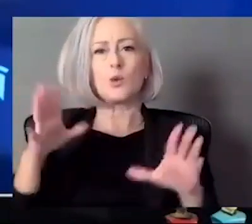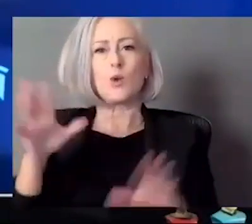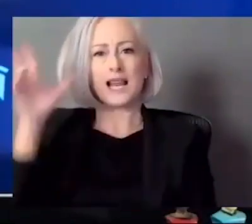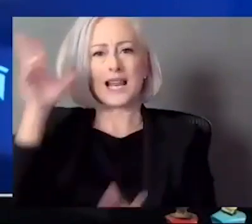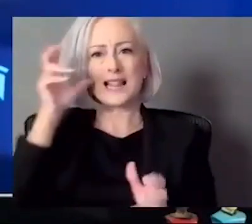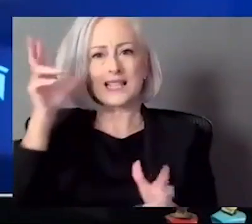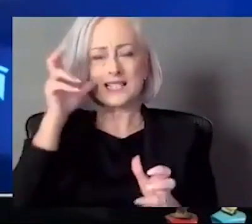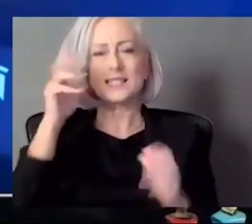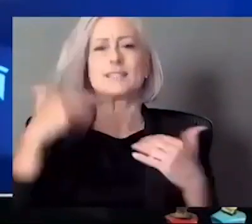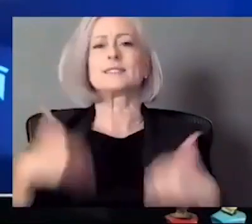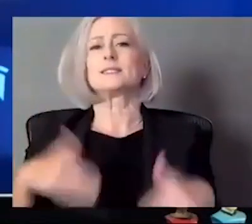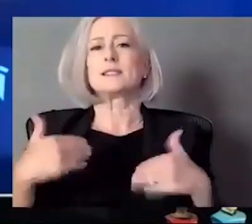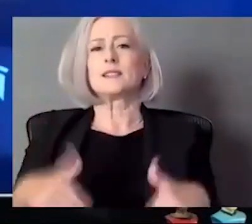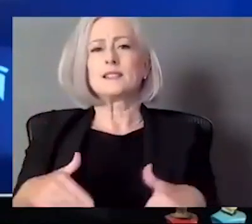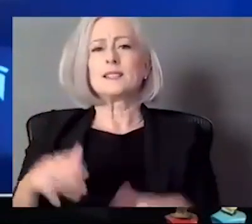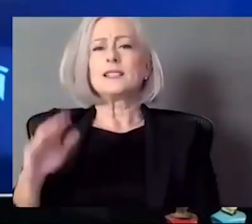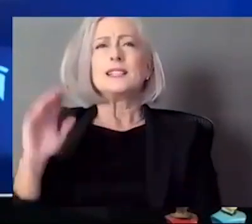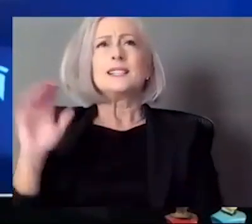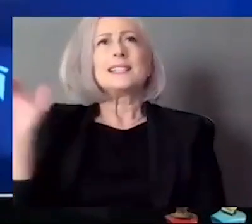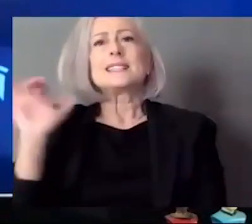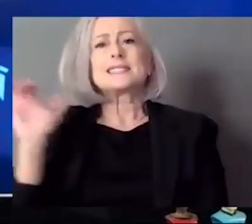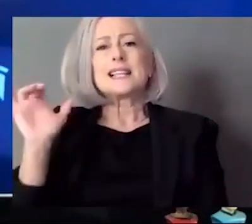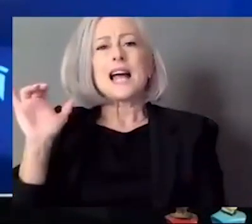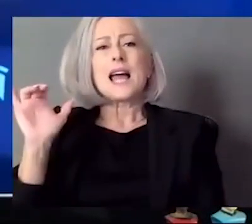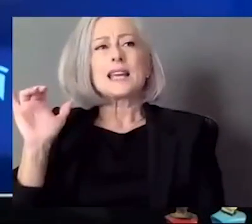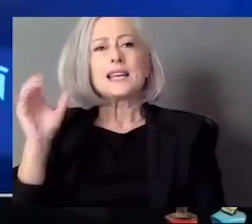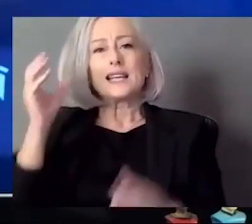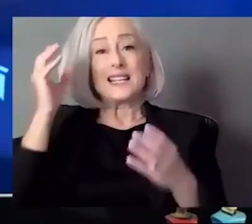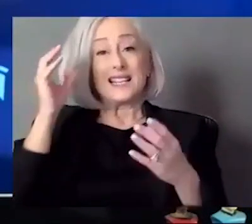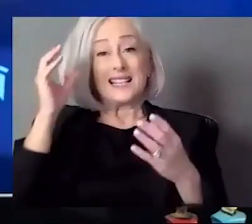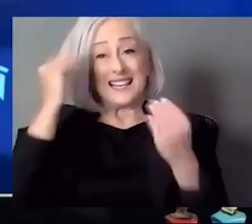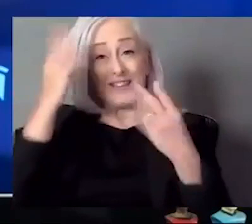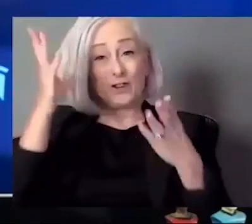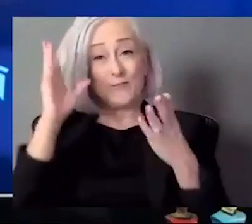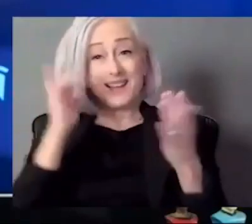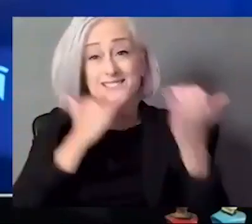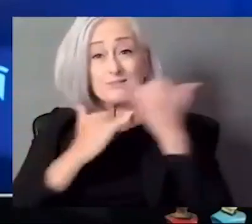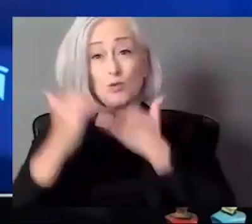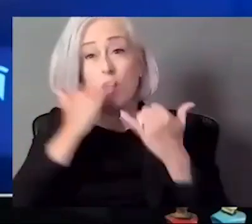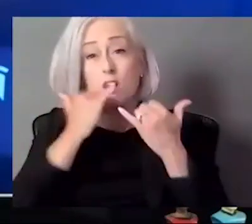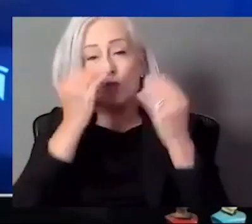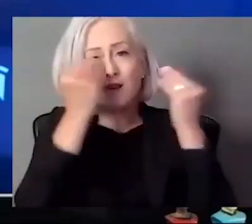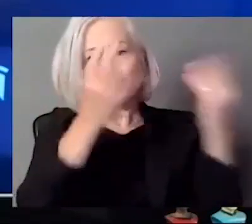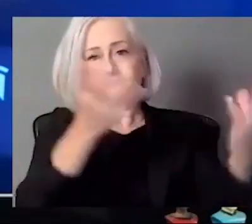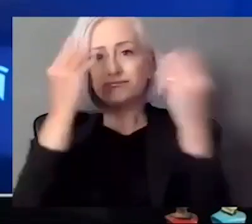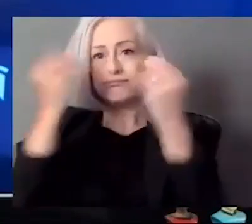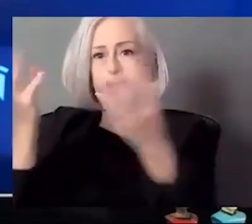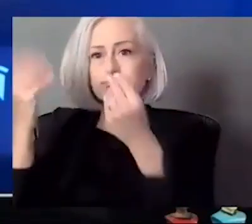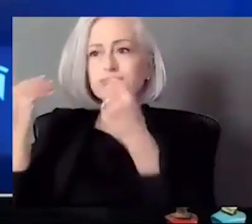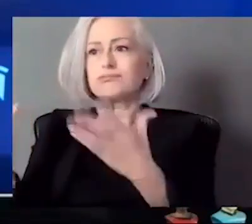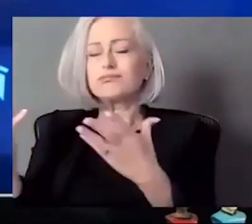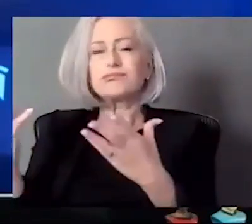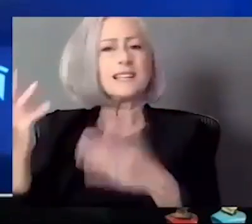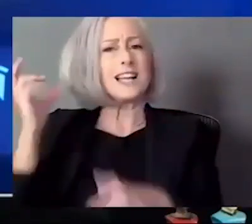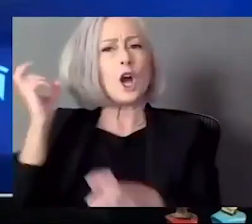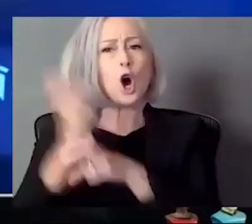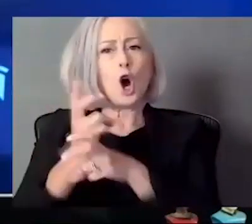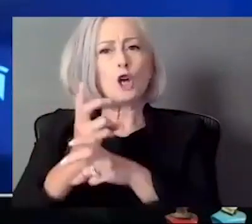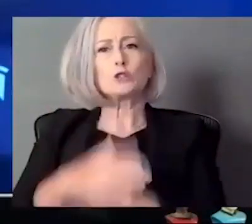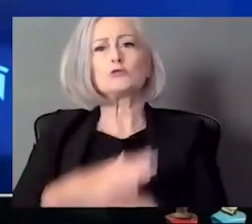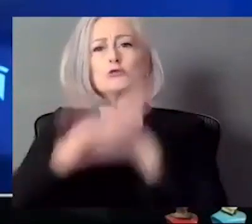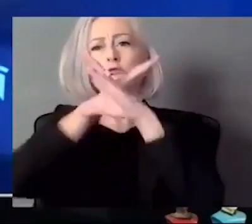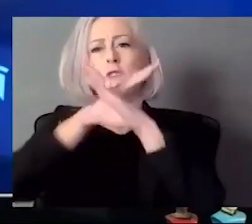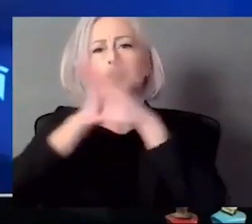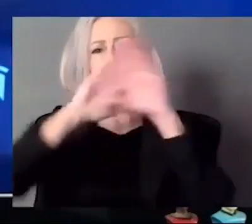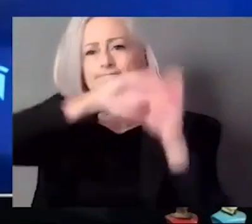a wall of misinformation about vaccination, and you just can't break through it. And I don't know how to break through